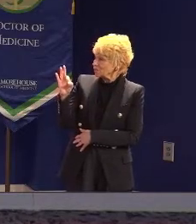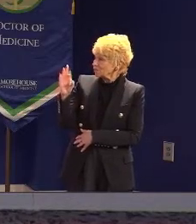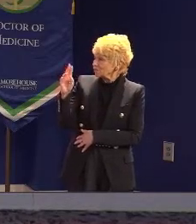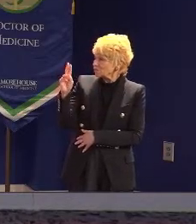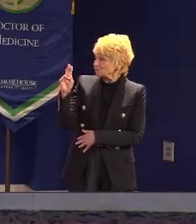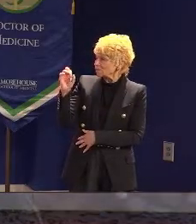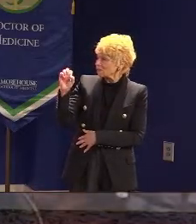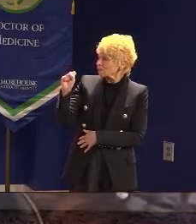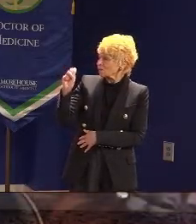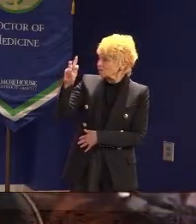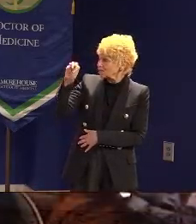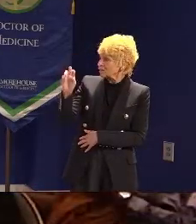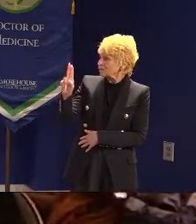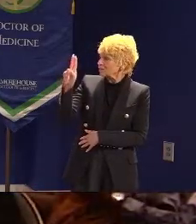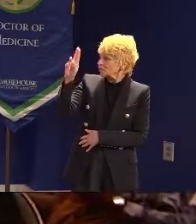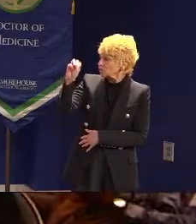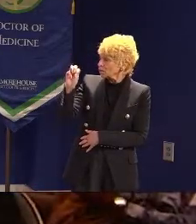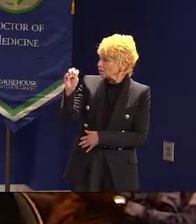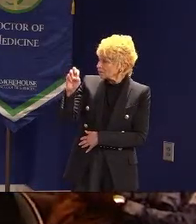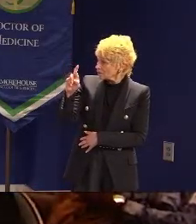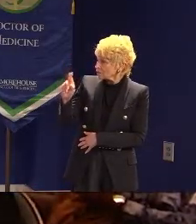Y'all don't want to hear what I'm going to be? I'm going to be an